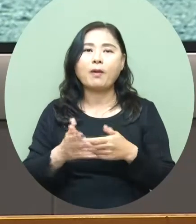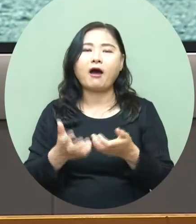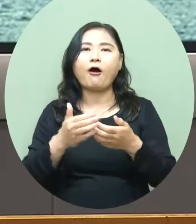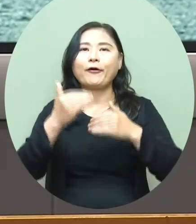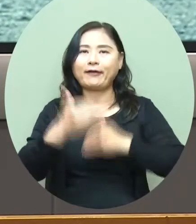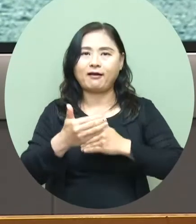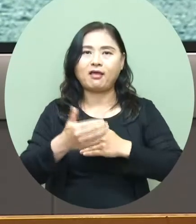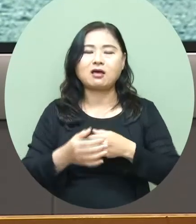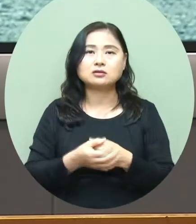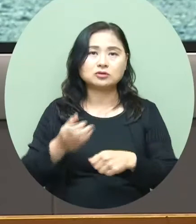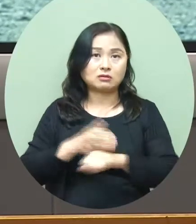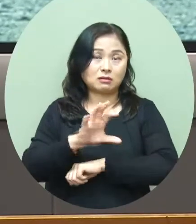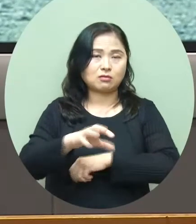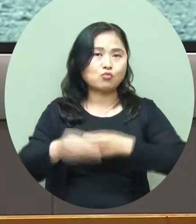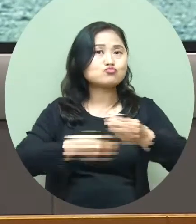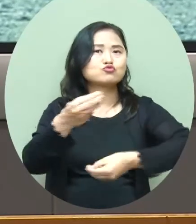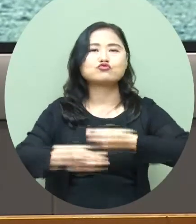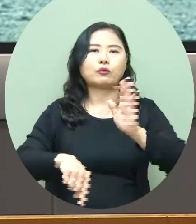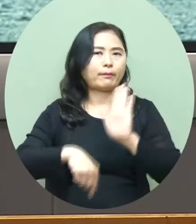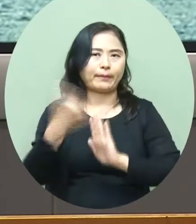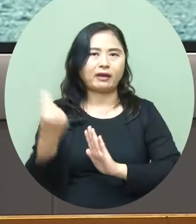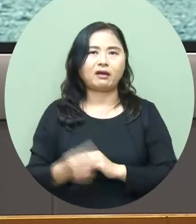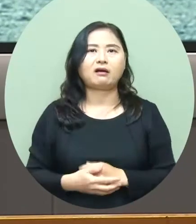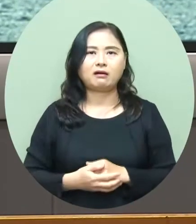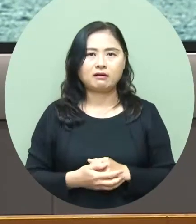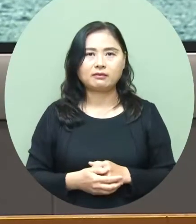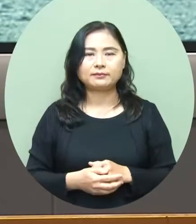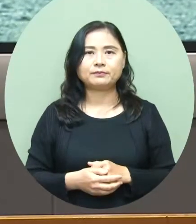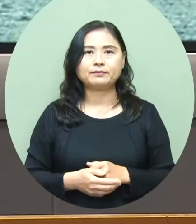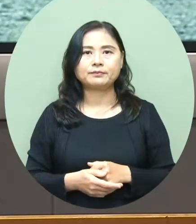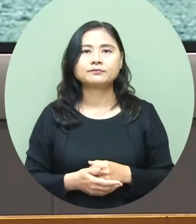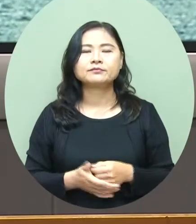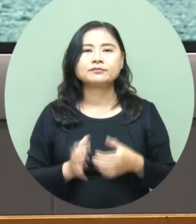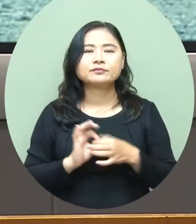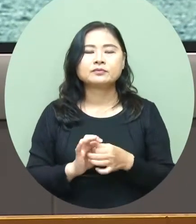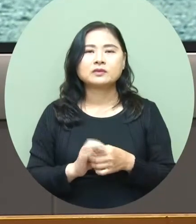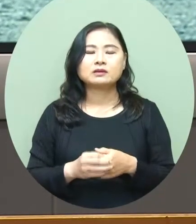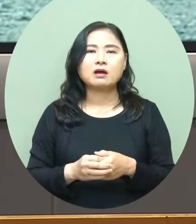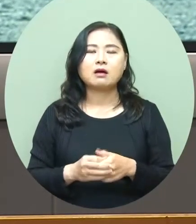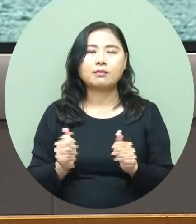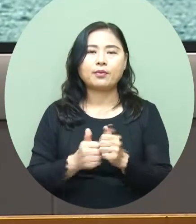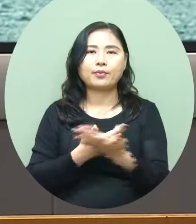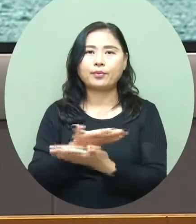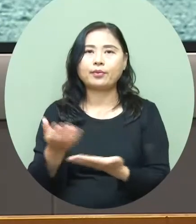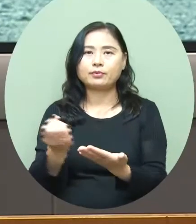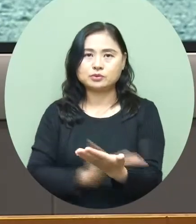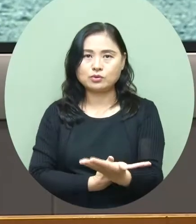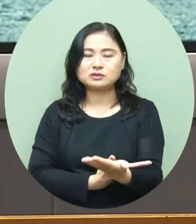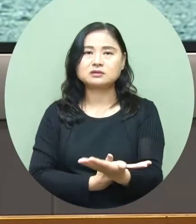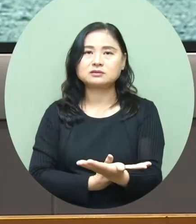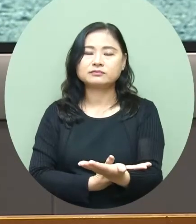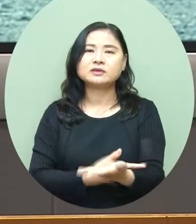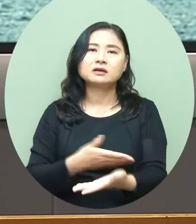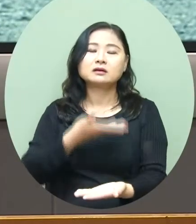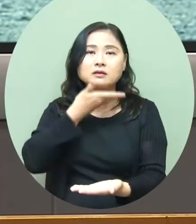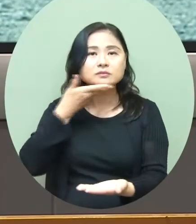After the cases are identified, they're isolated so that they do not spread the virus further in the community. For the social